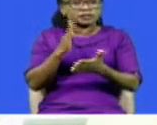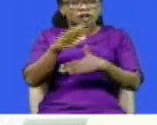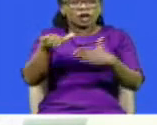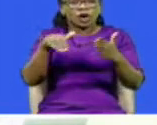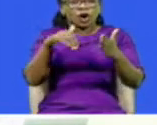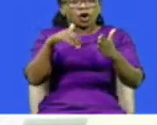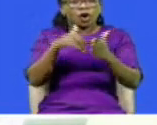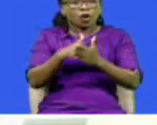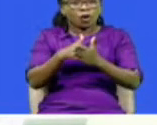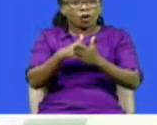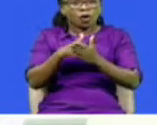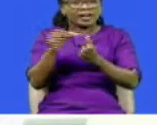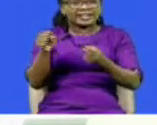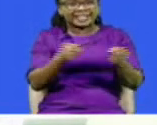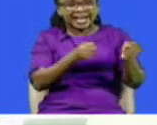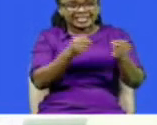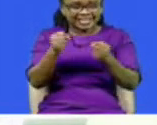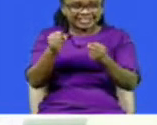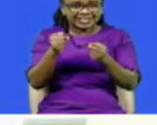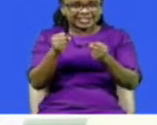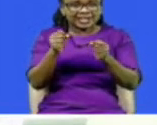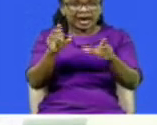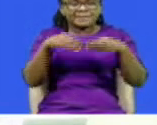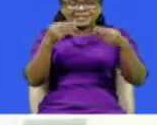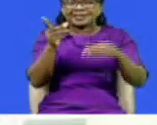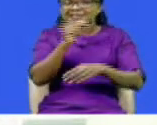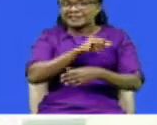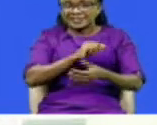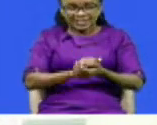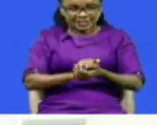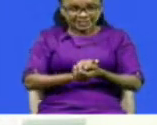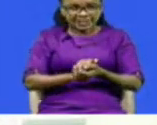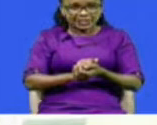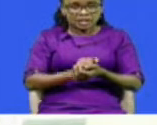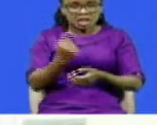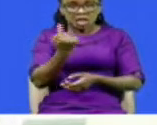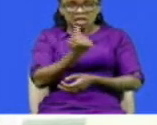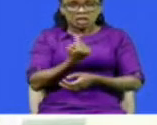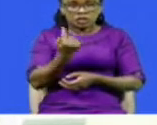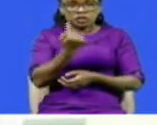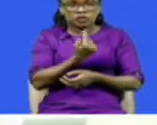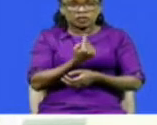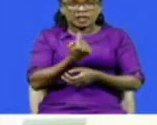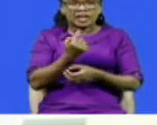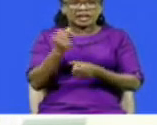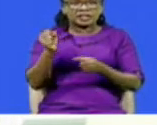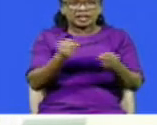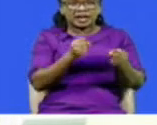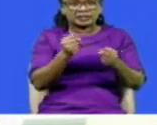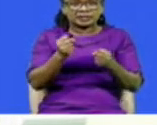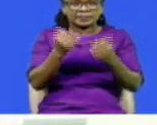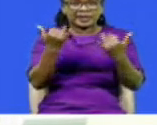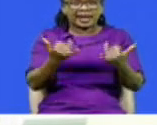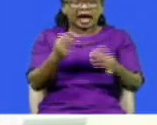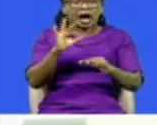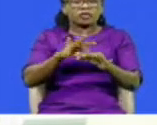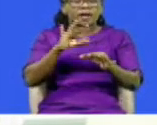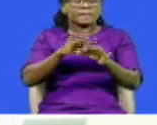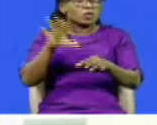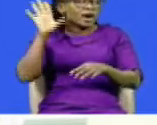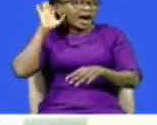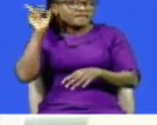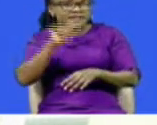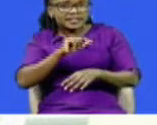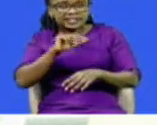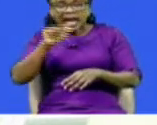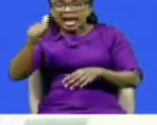the non-strategic have been delivered. It's only strategic, like now ballot, the way you had. There are